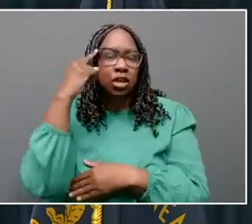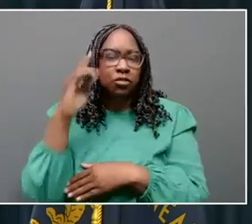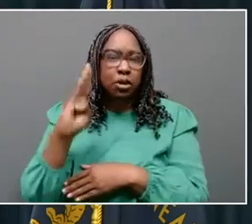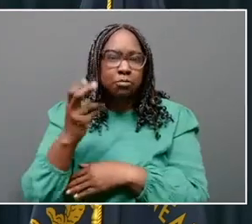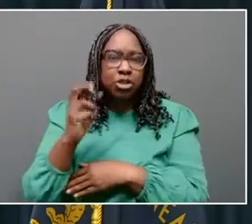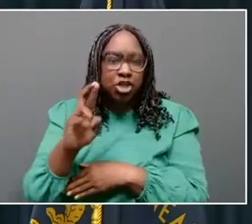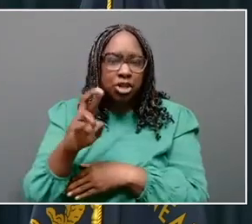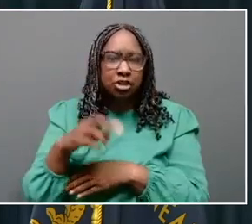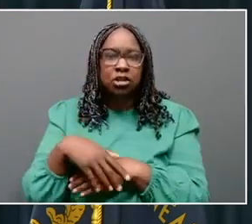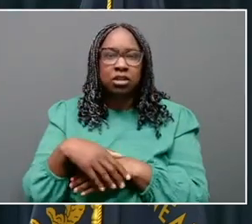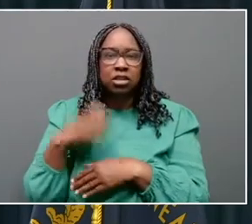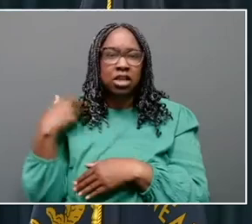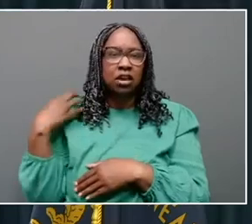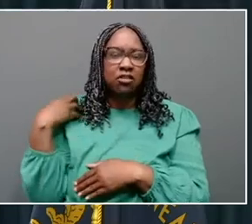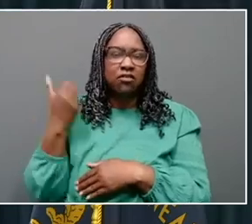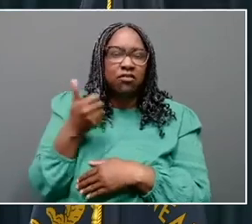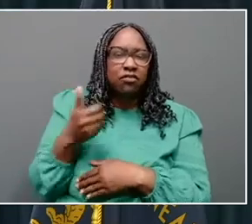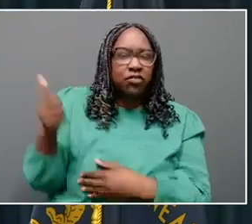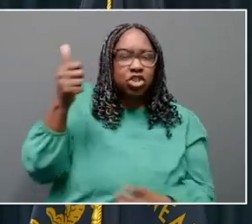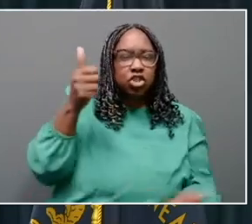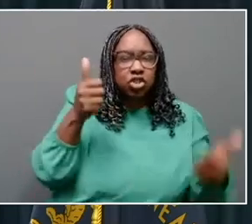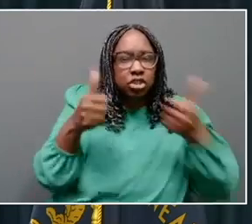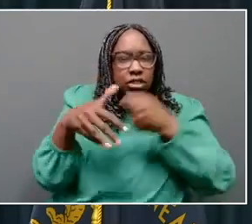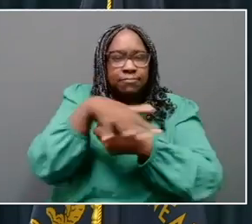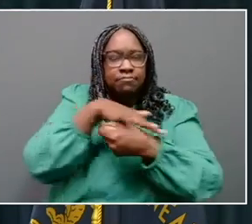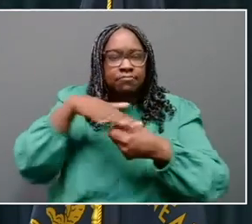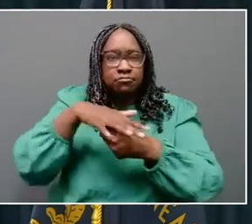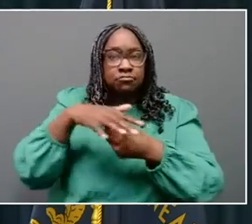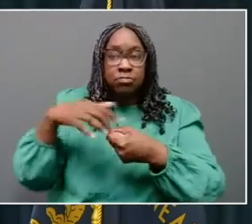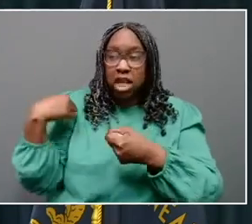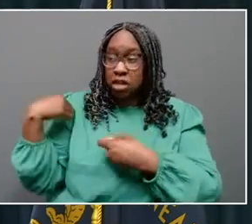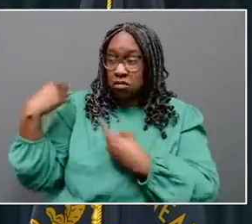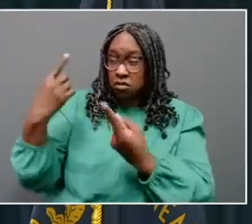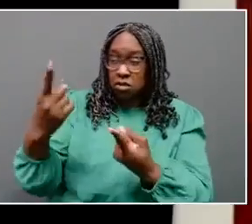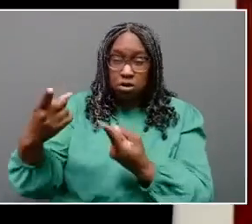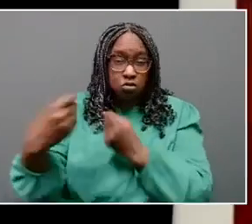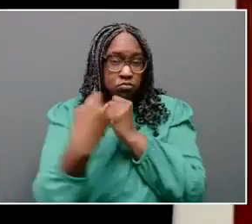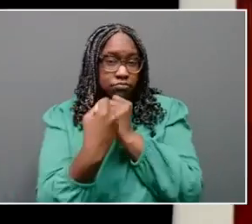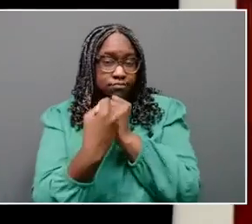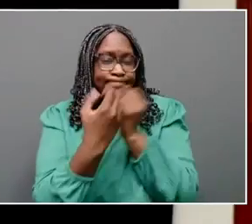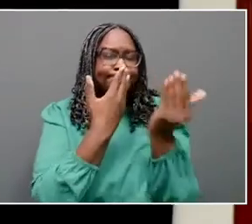County, and everyone that has supported us throughout this journey. Thank you all so much.